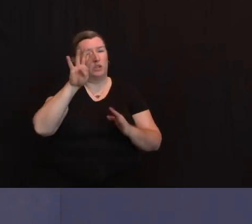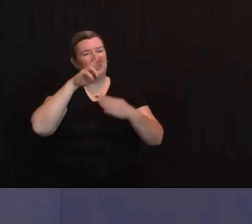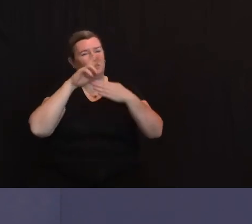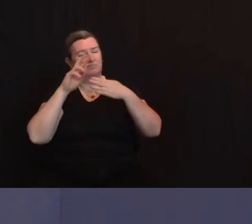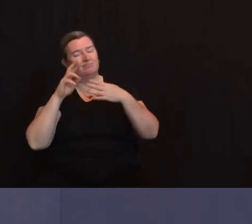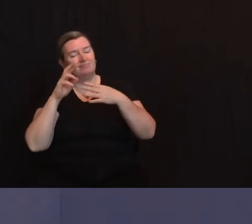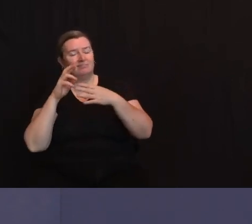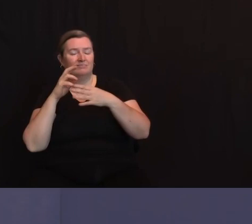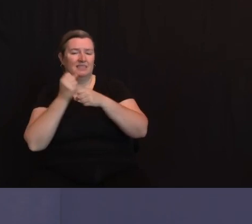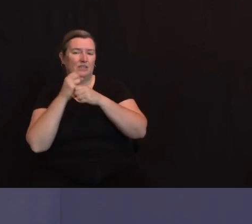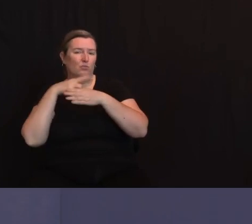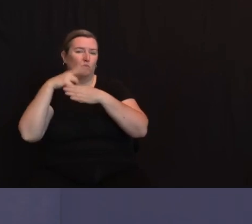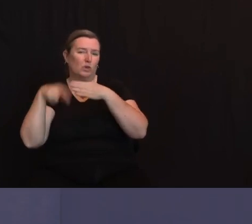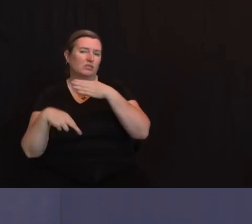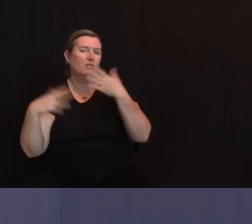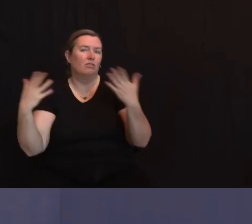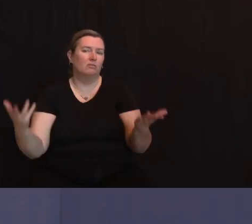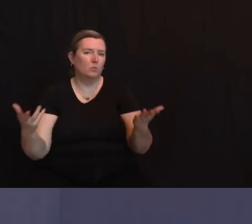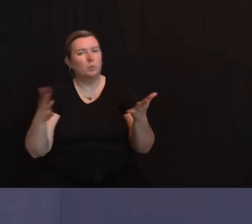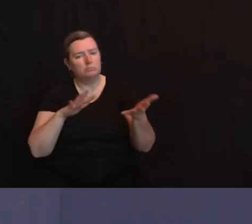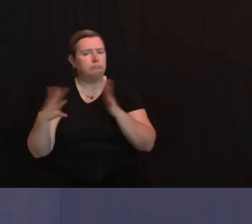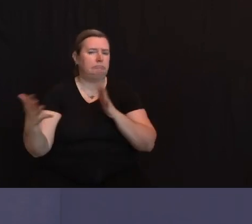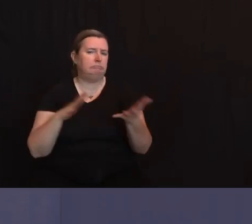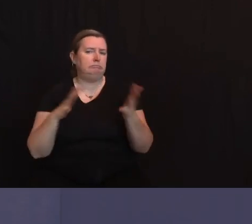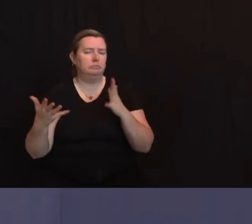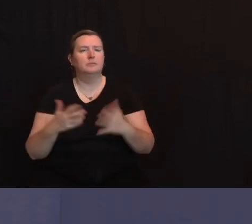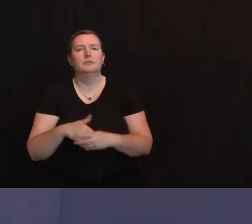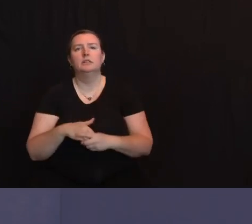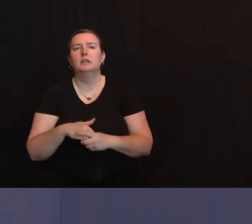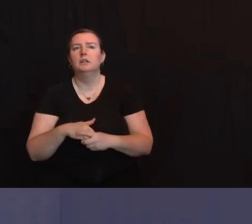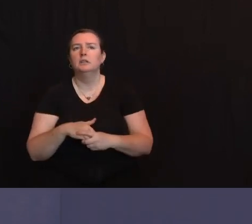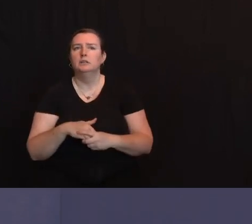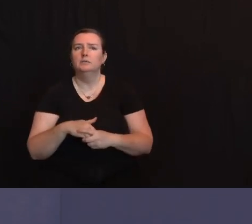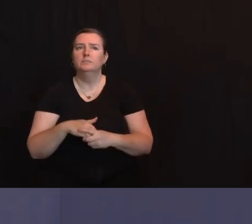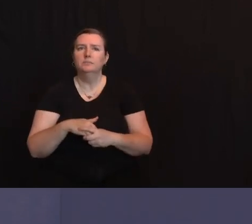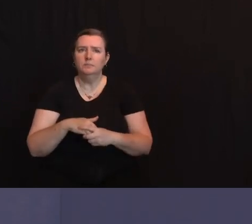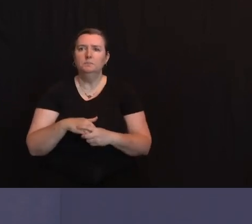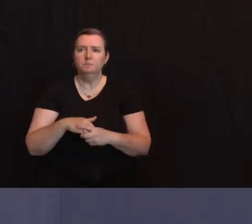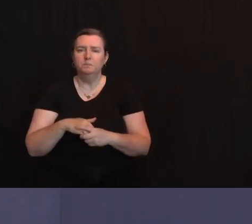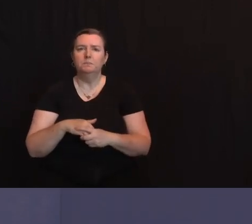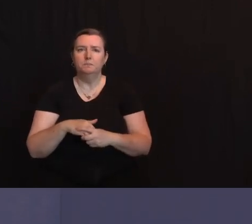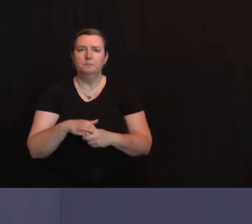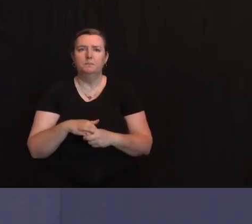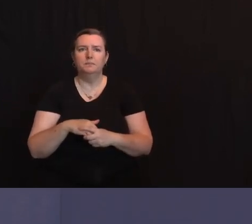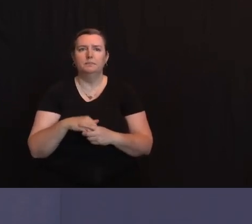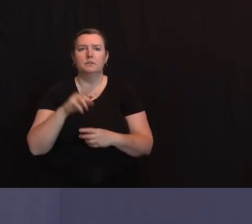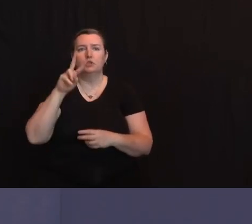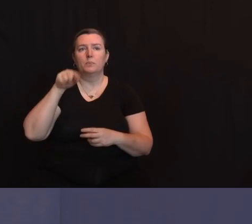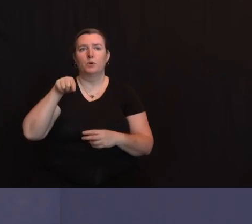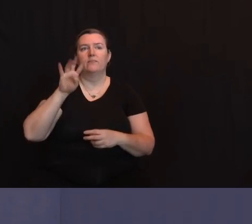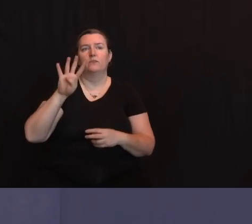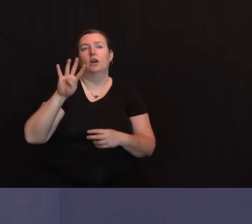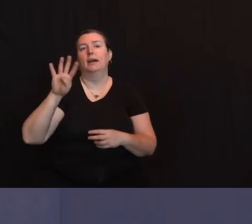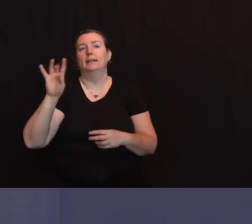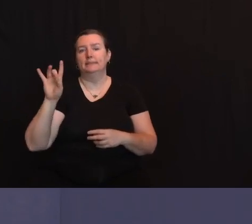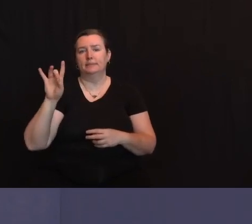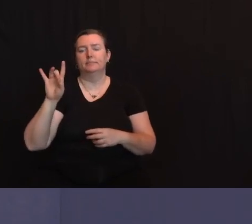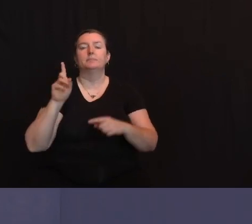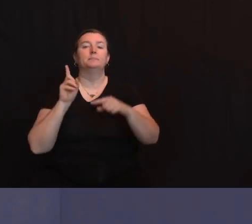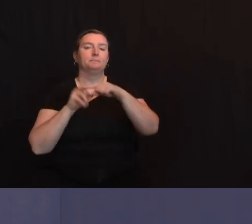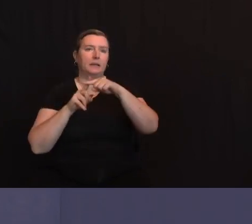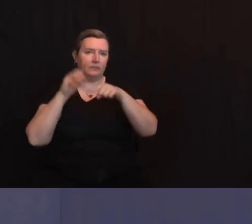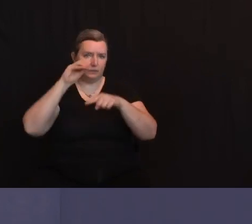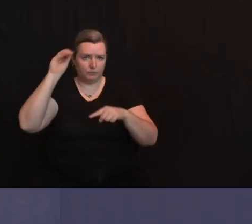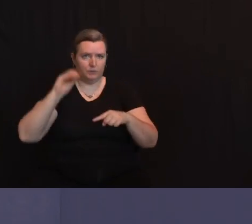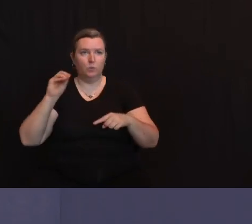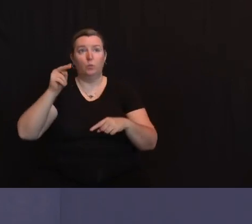positivity for the state is 2.48. The northern part of the state is reporting 2.94%, the central